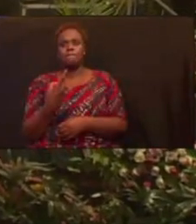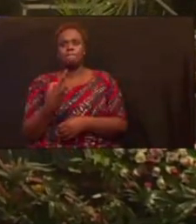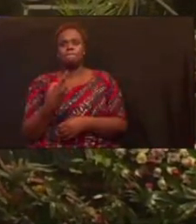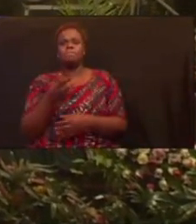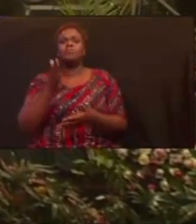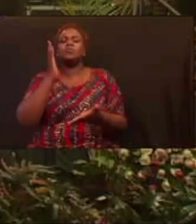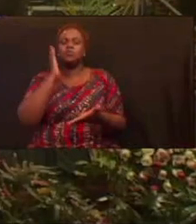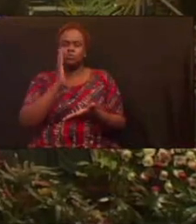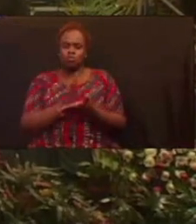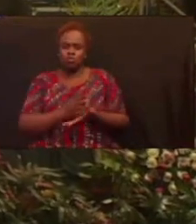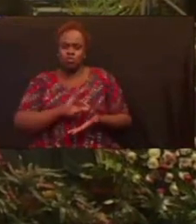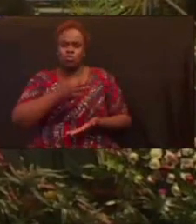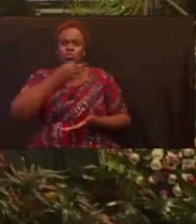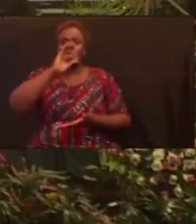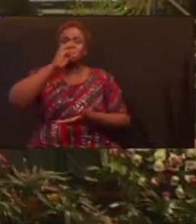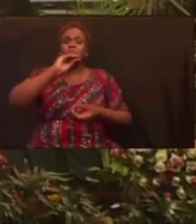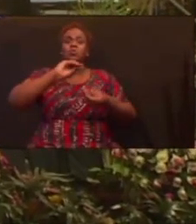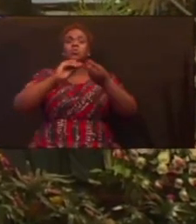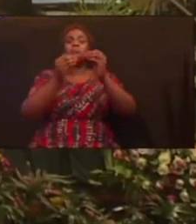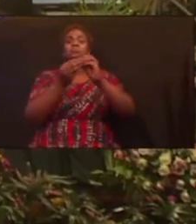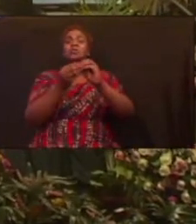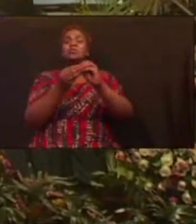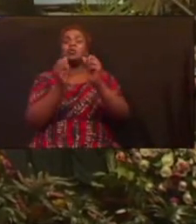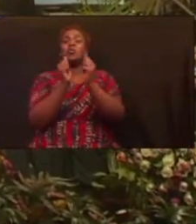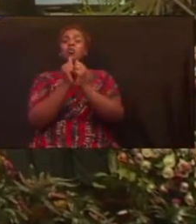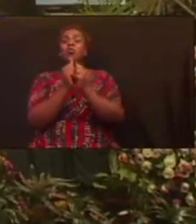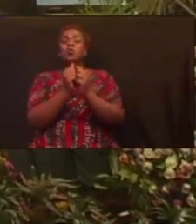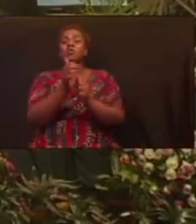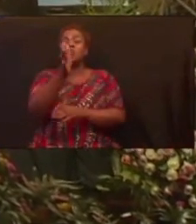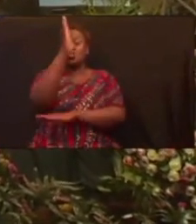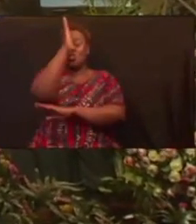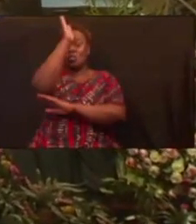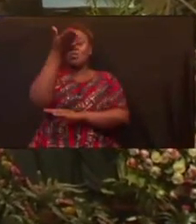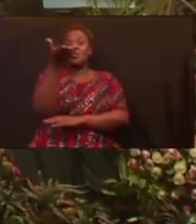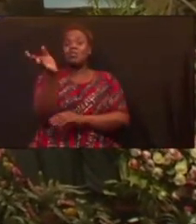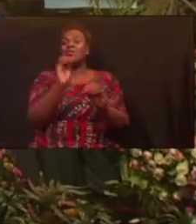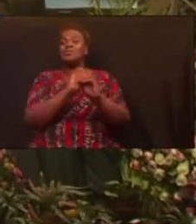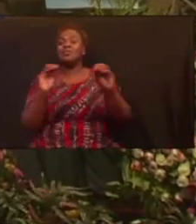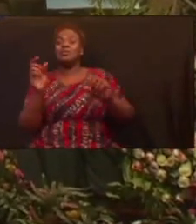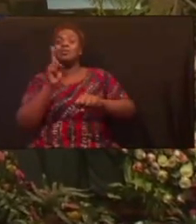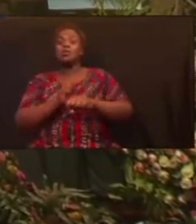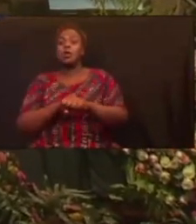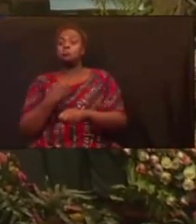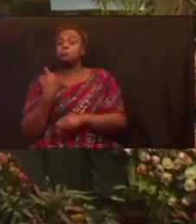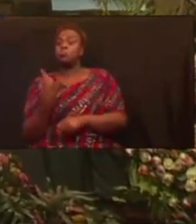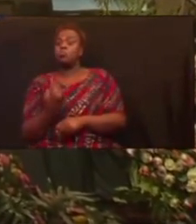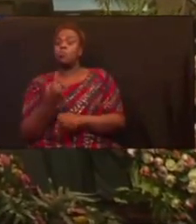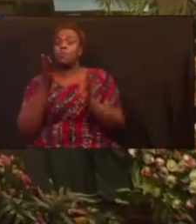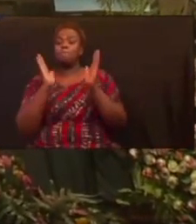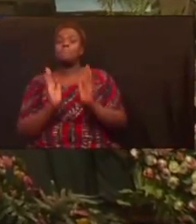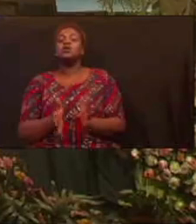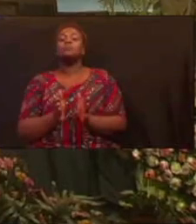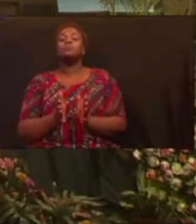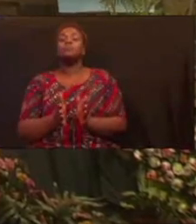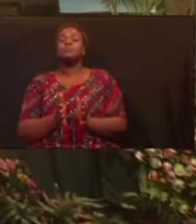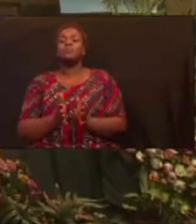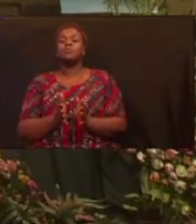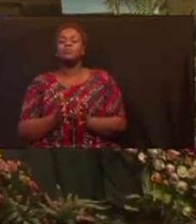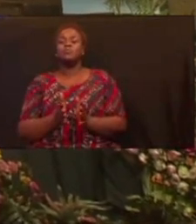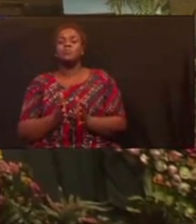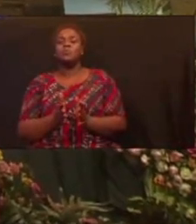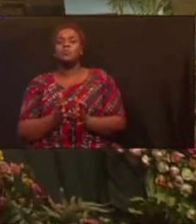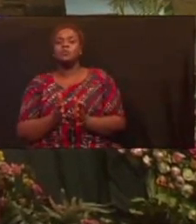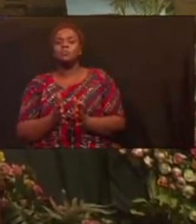genuine spiritual encounters. When a believer, when an individual does not sustain